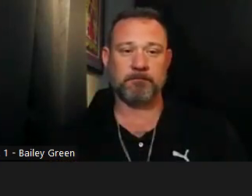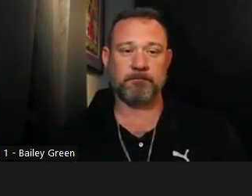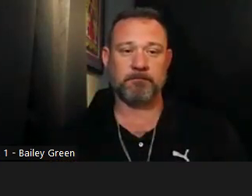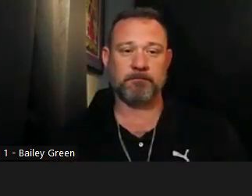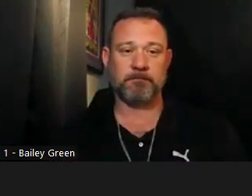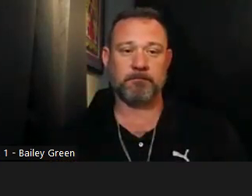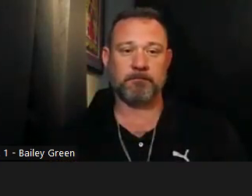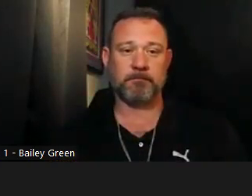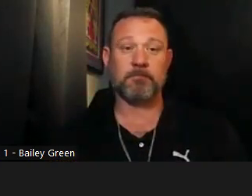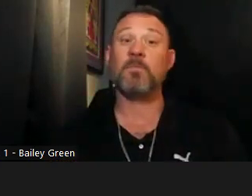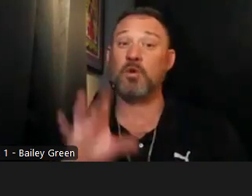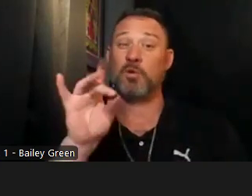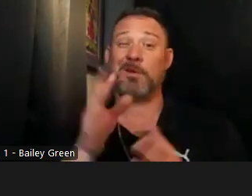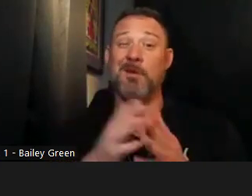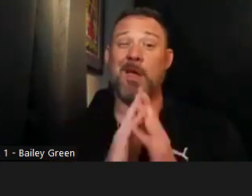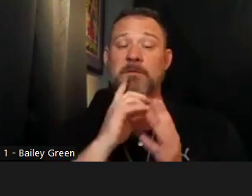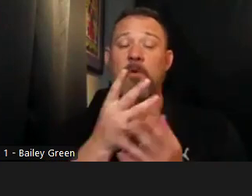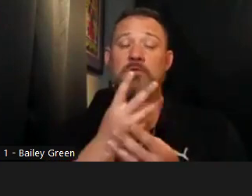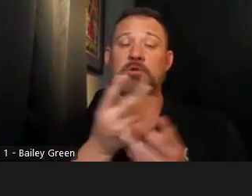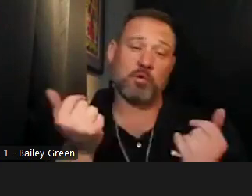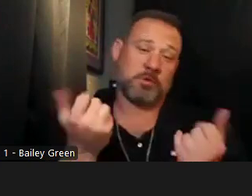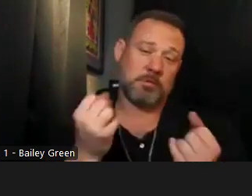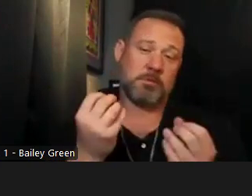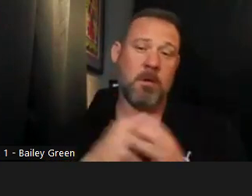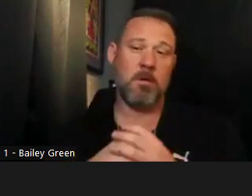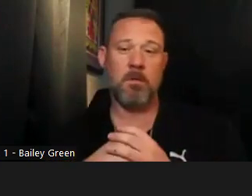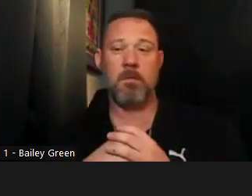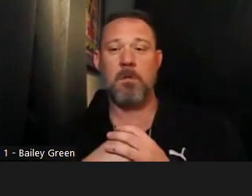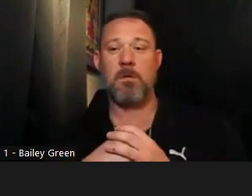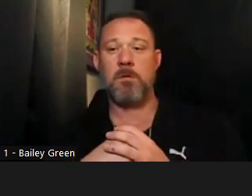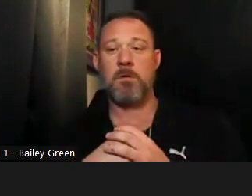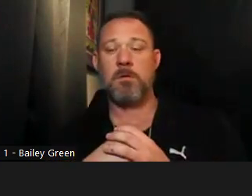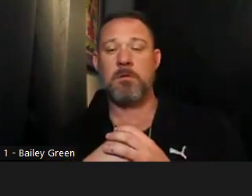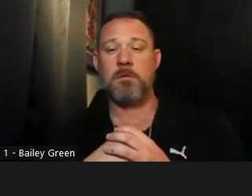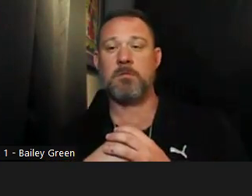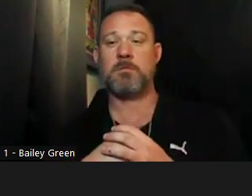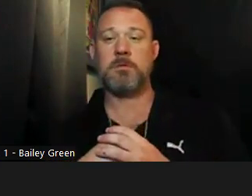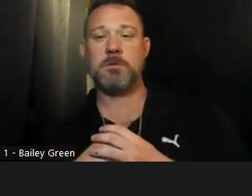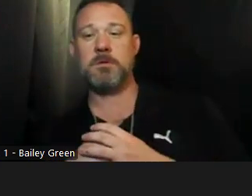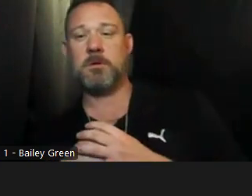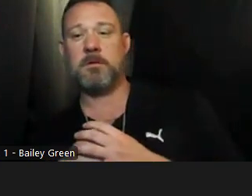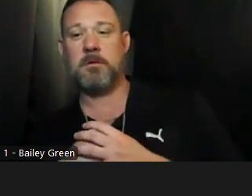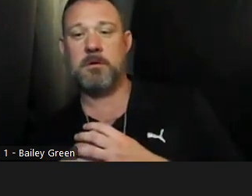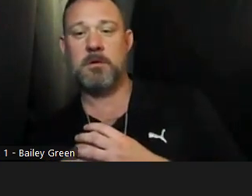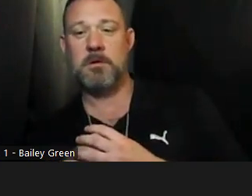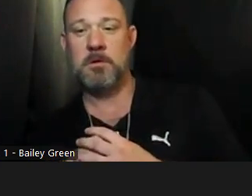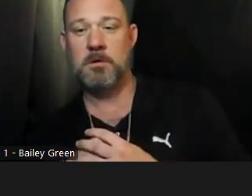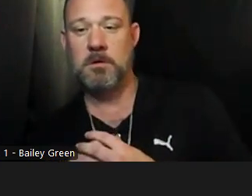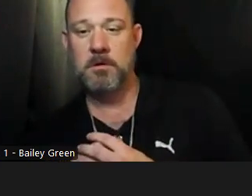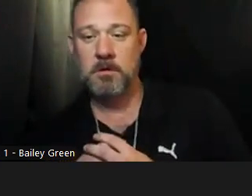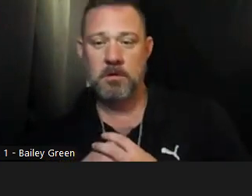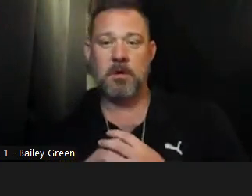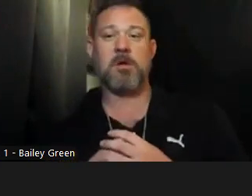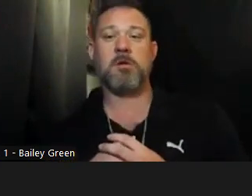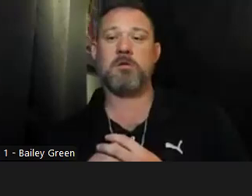did ask for solutions, so I will. Yeah, I do. We do have a bill. Just so that I'm clear,